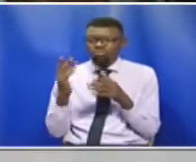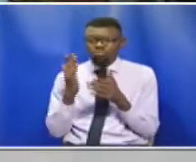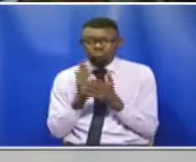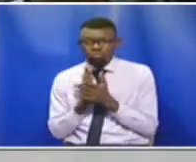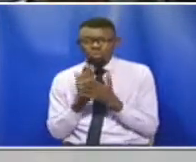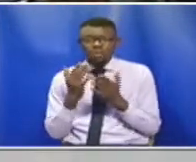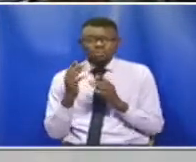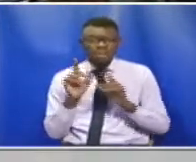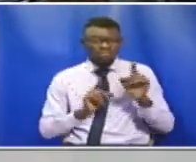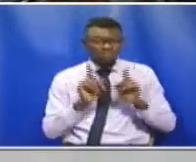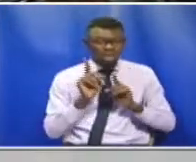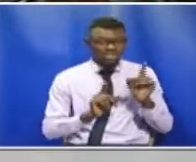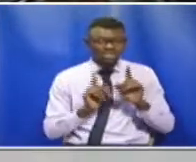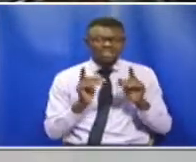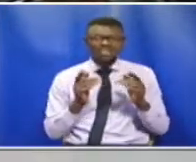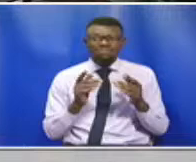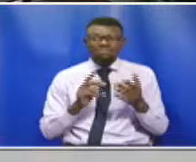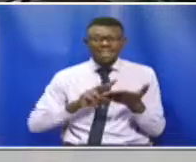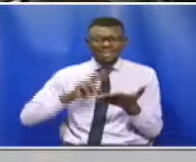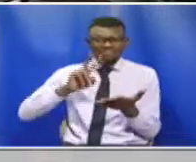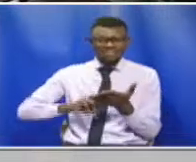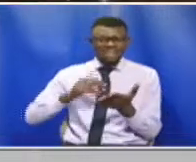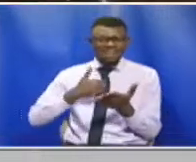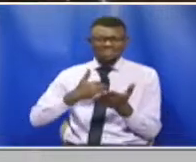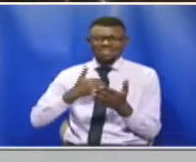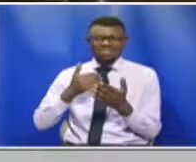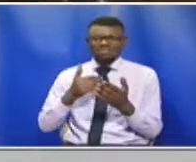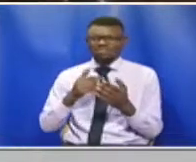visas, which was an illegality.